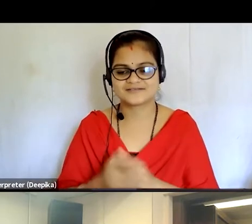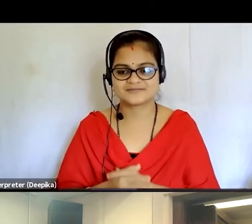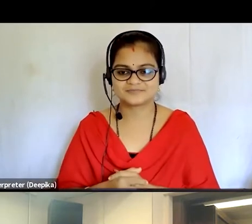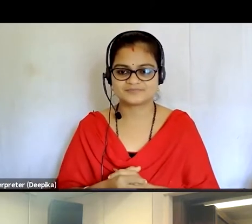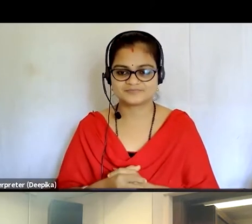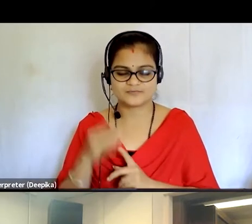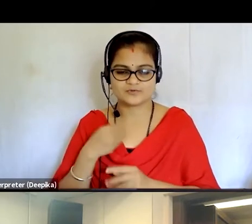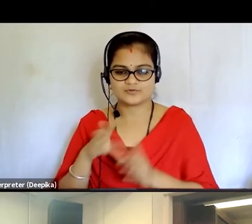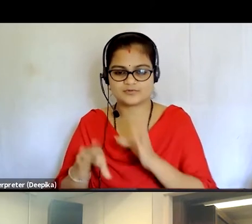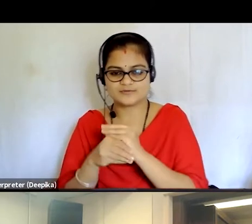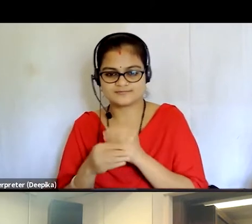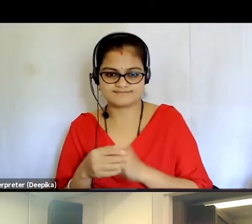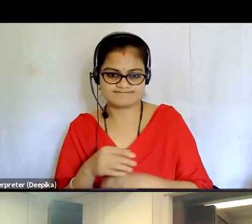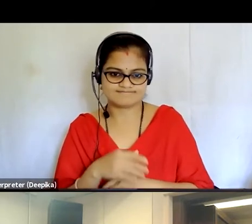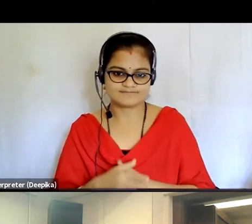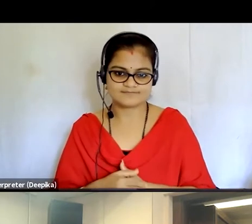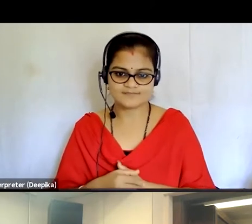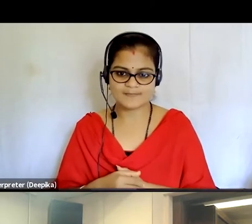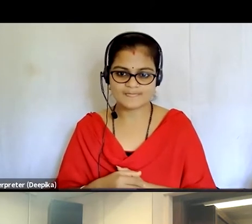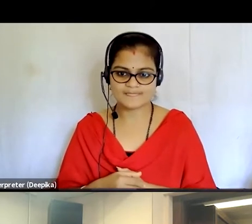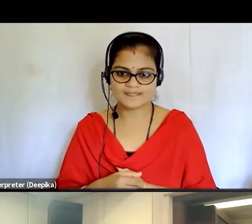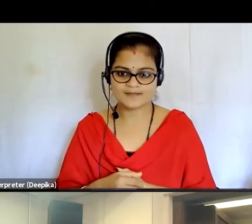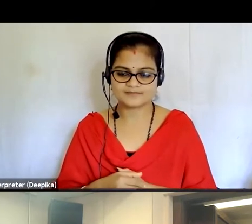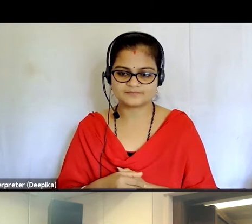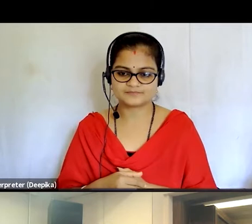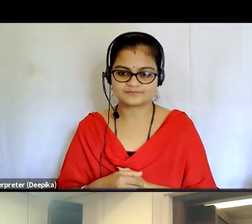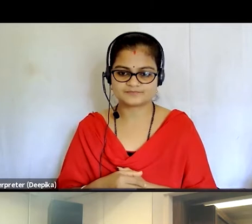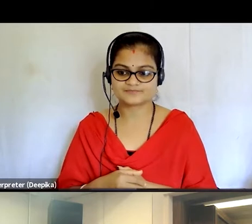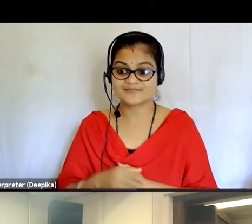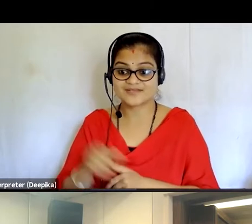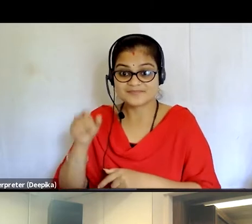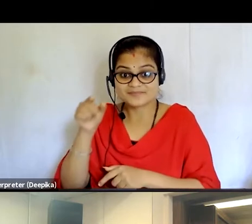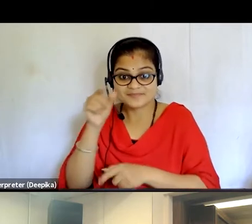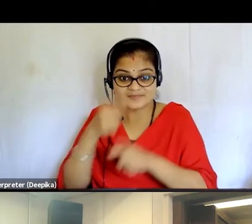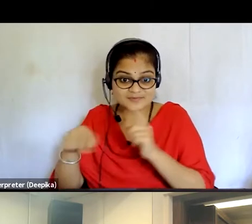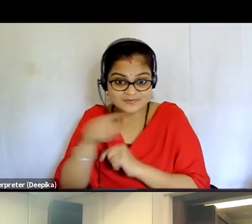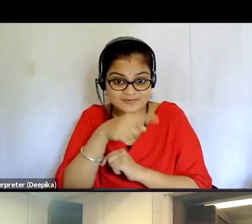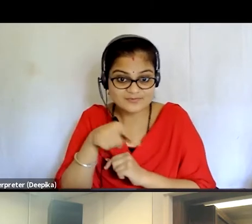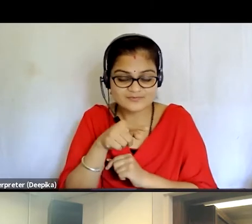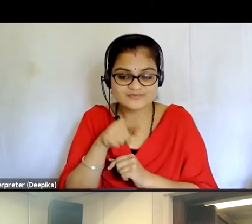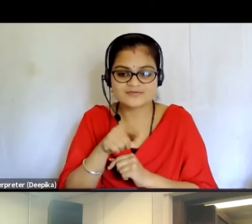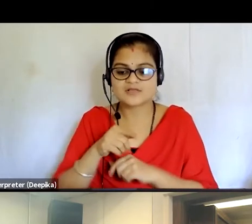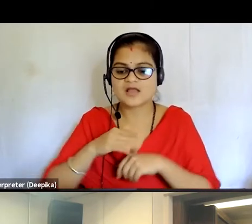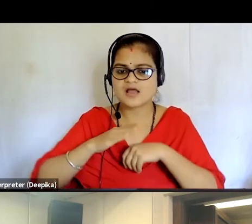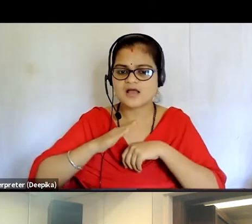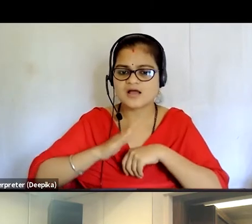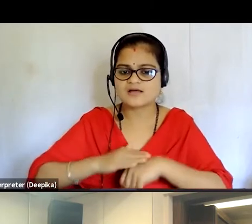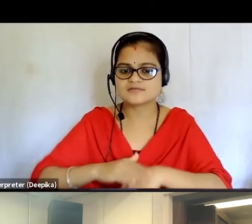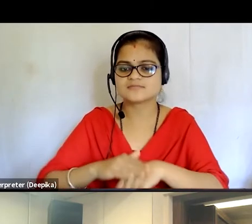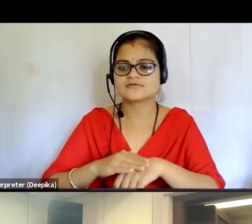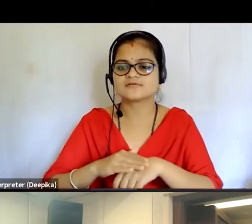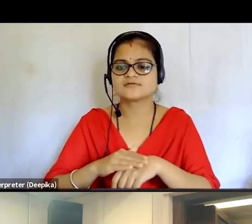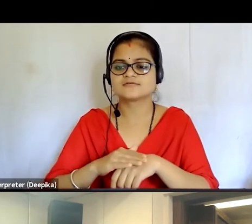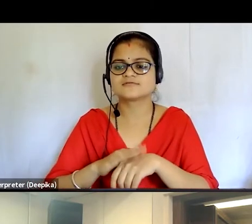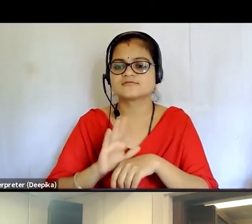you know, today consumers are looking for experiences in this world. They are looking for experiences, and